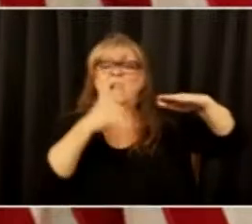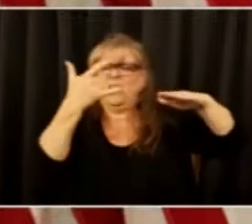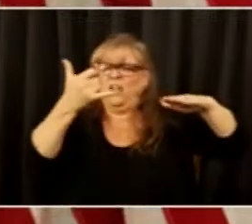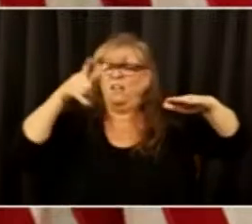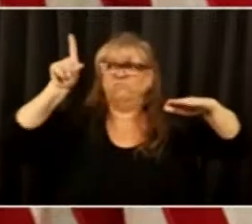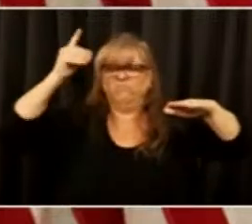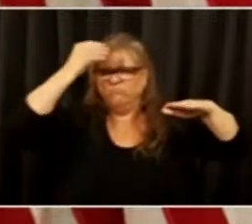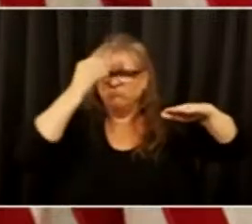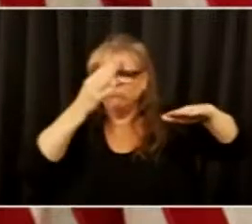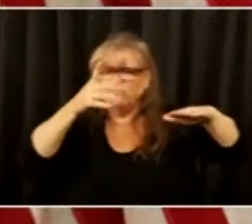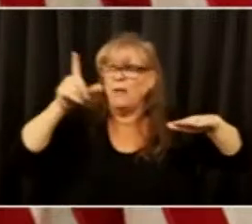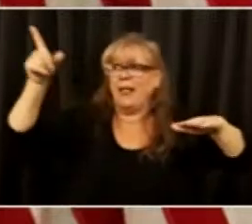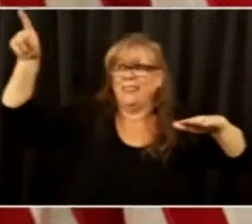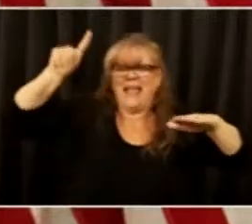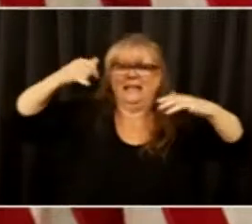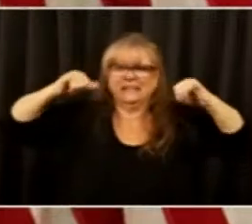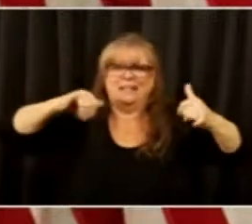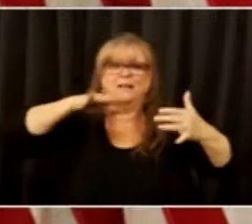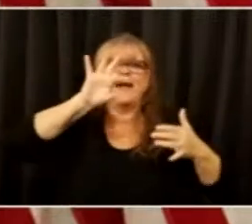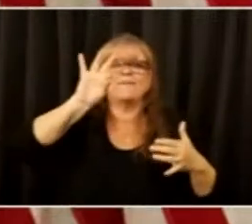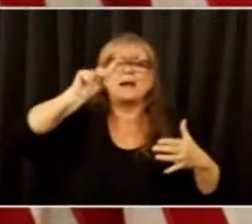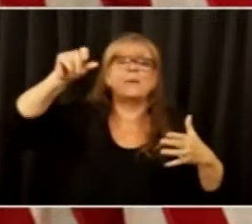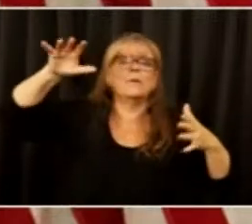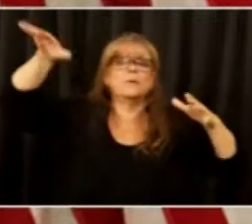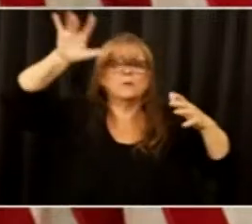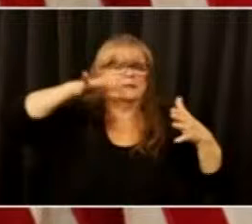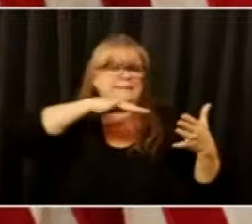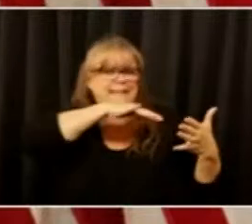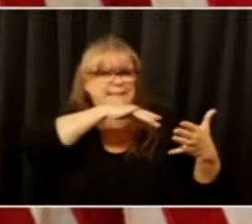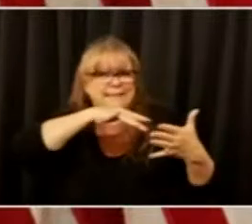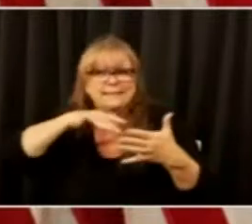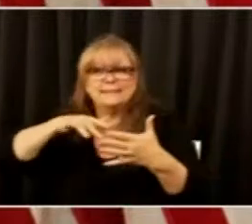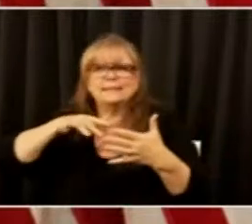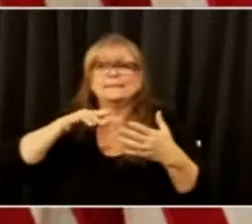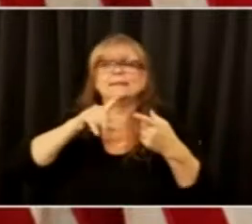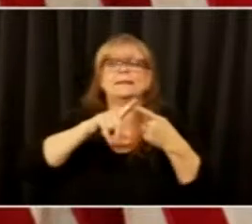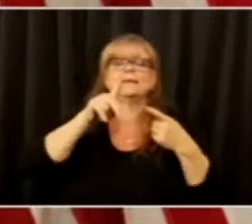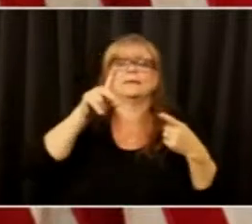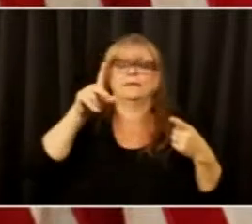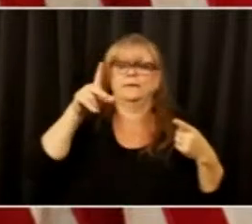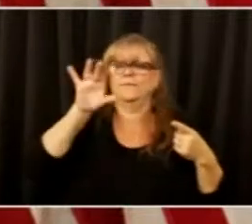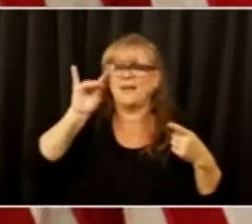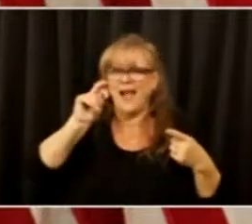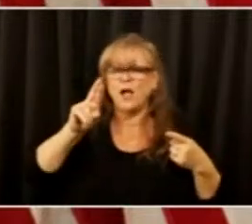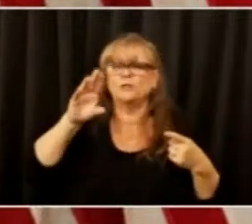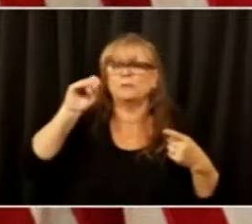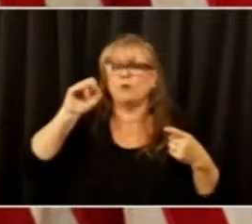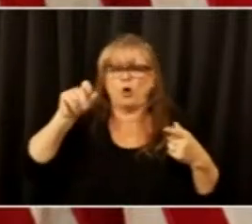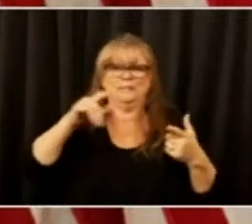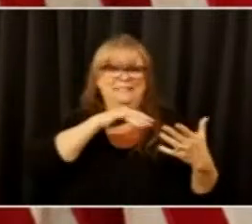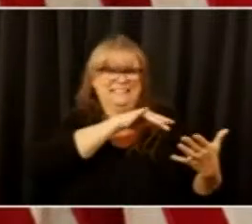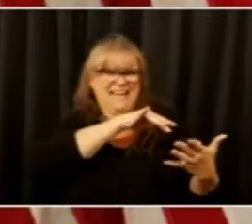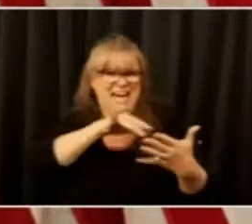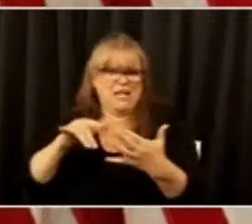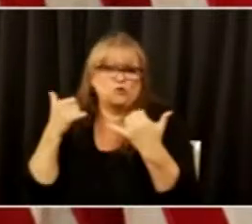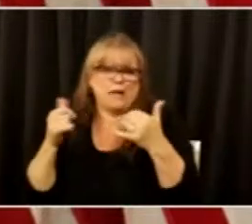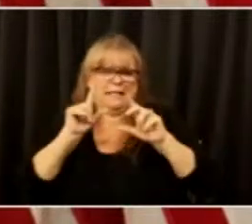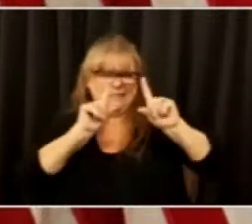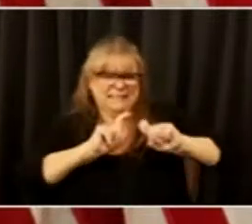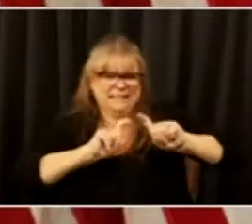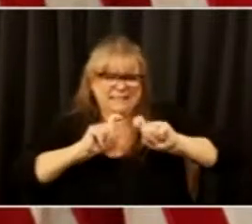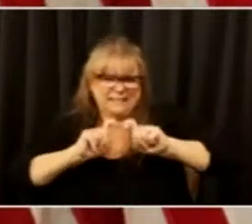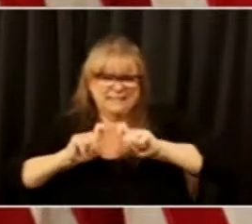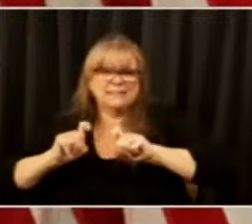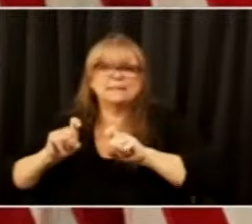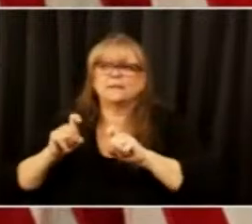through some of these groups like Pfizer and Moderna. So they're currently enrolling children who are 5 to 12 years